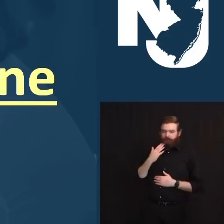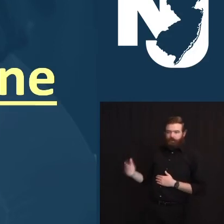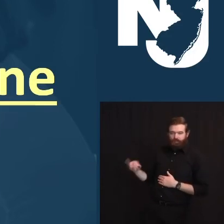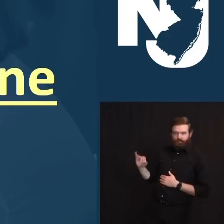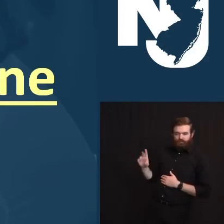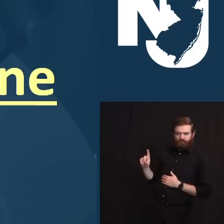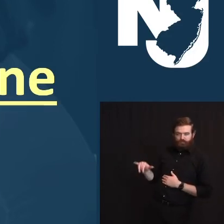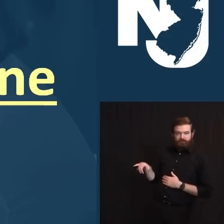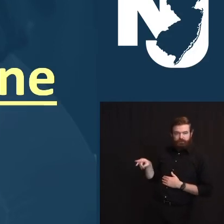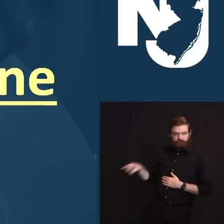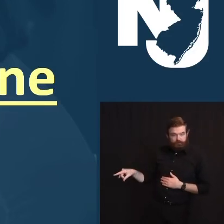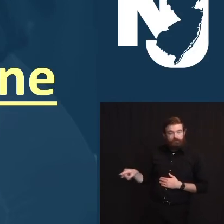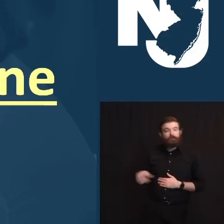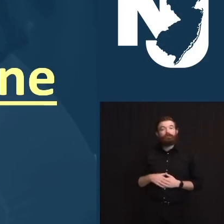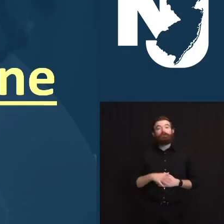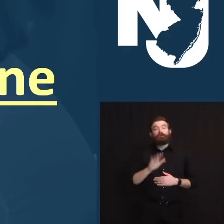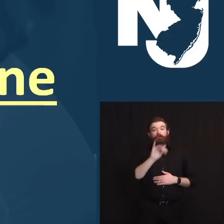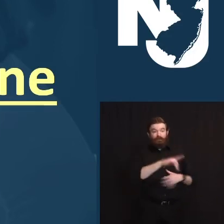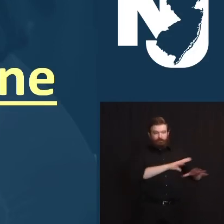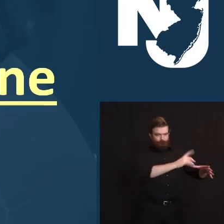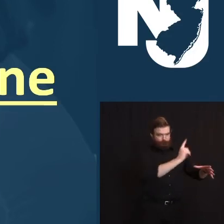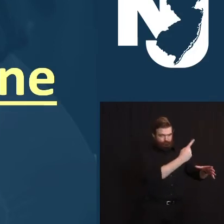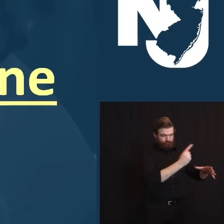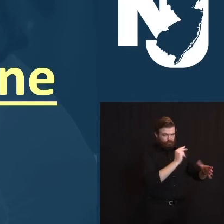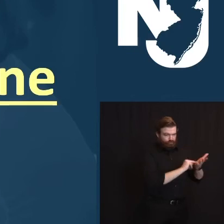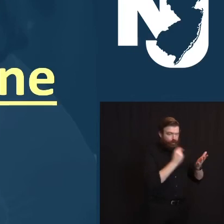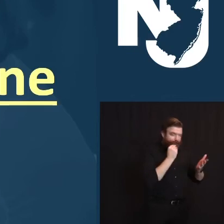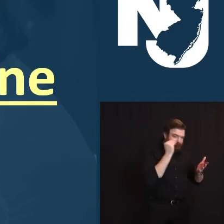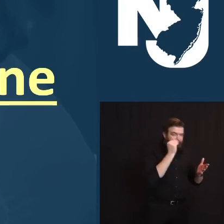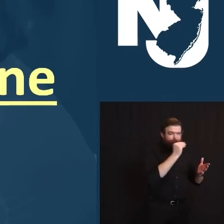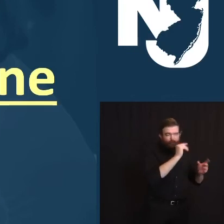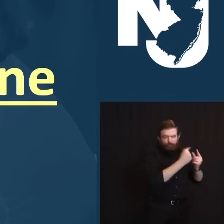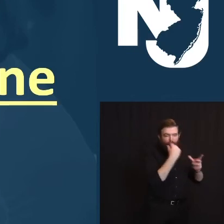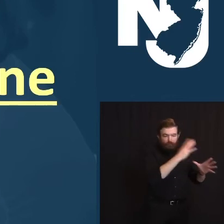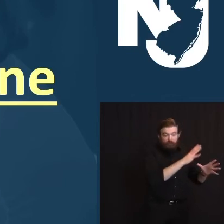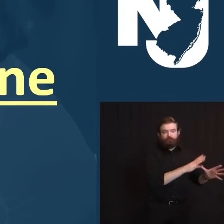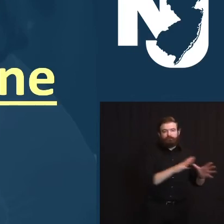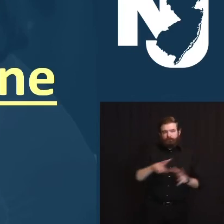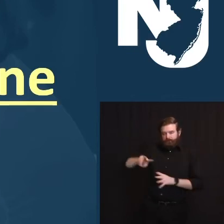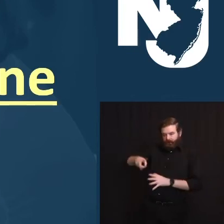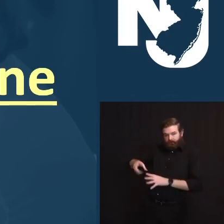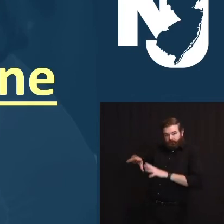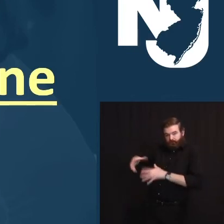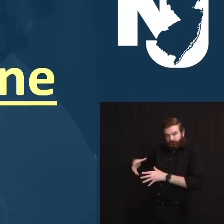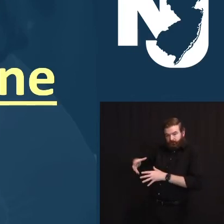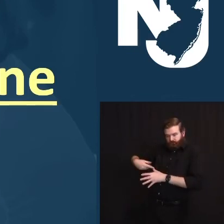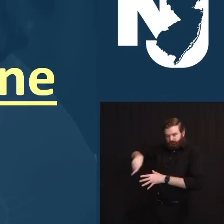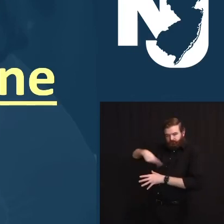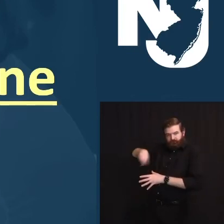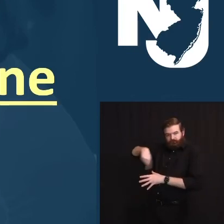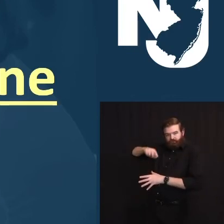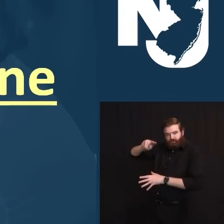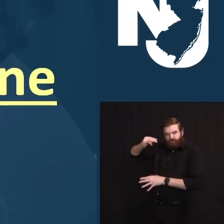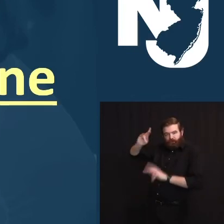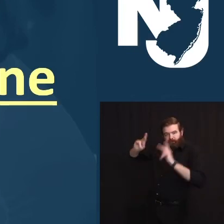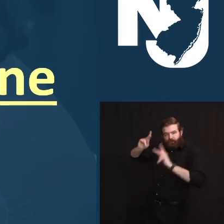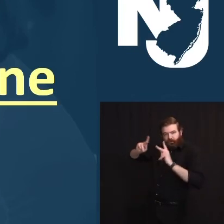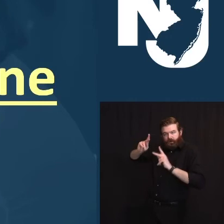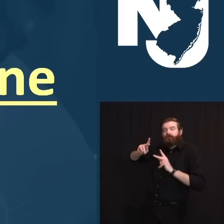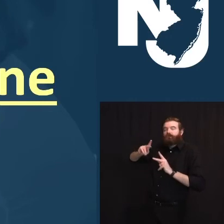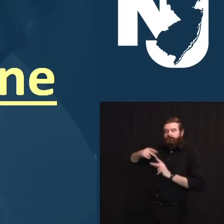The second category are the vaccines that we as a state do control the distribution of. These are the vaccines that go to